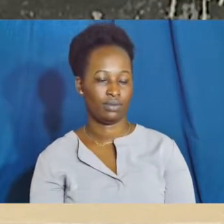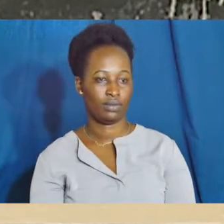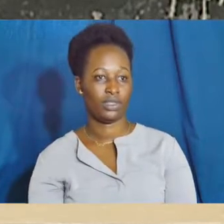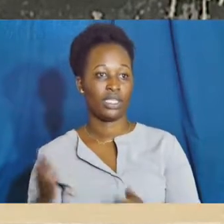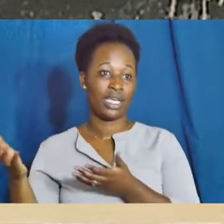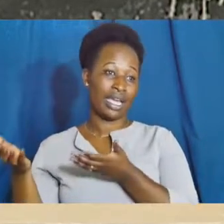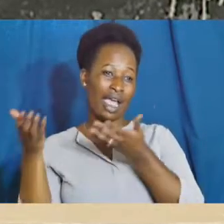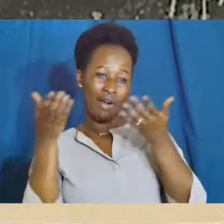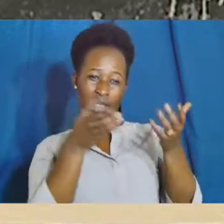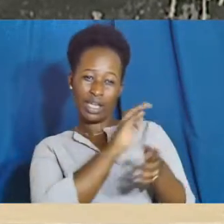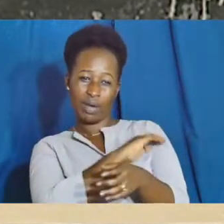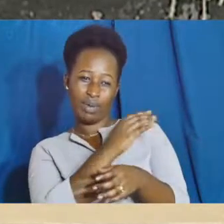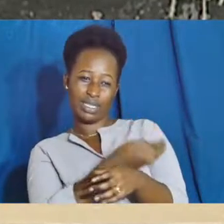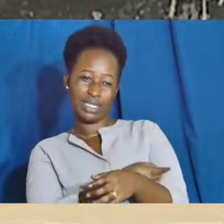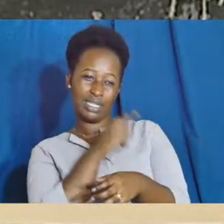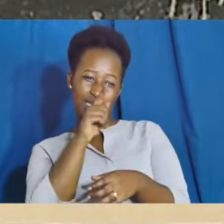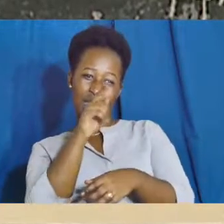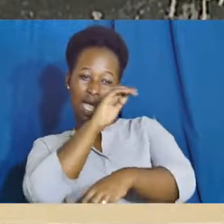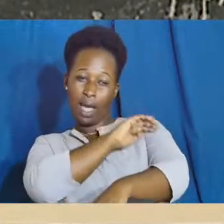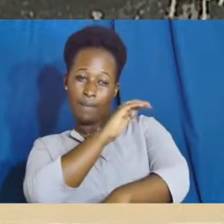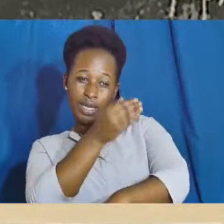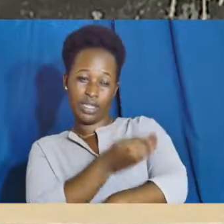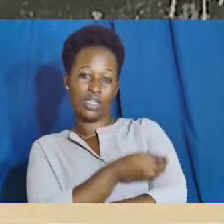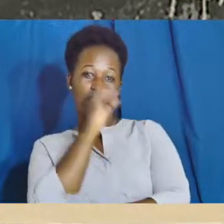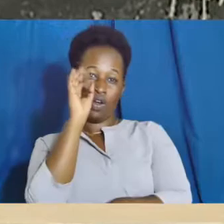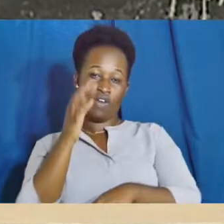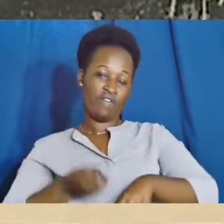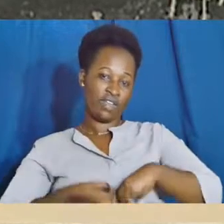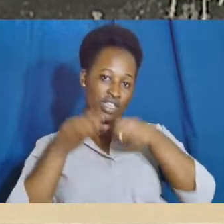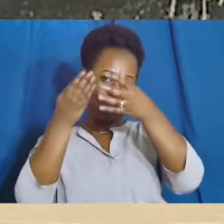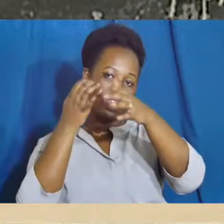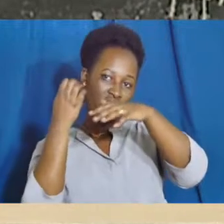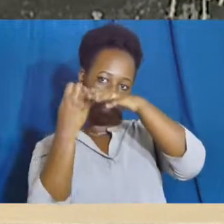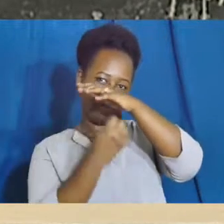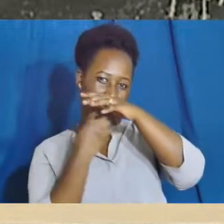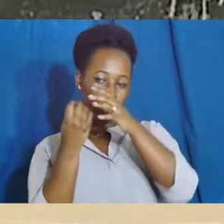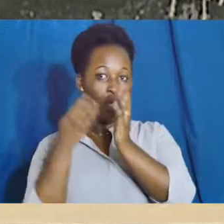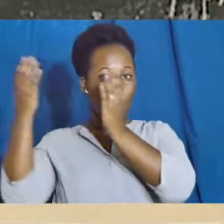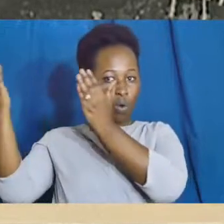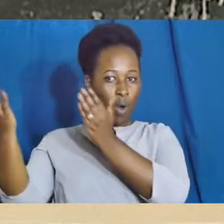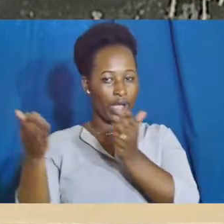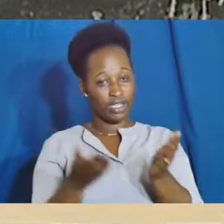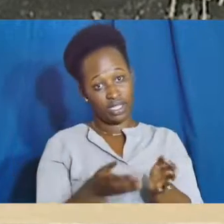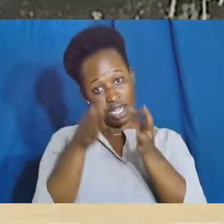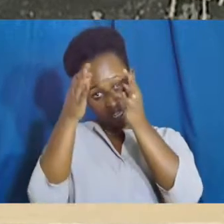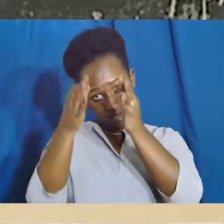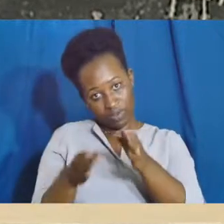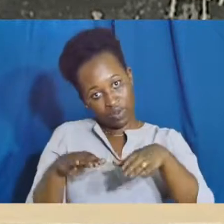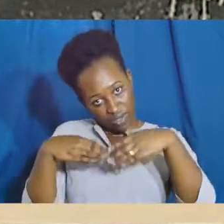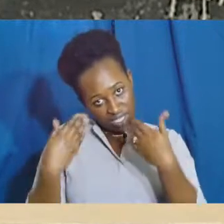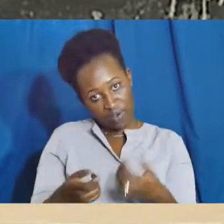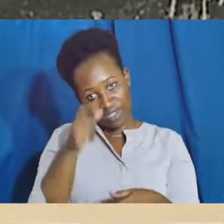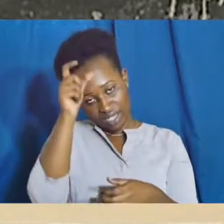Carrying capacity is the ability of the given environment to accommodate organisms